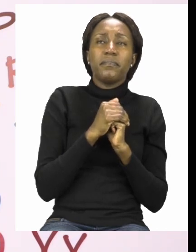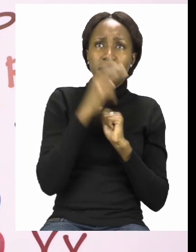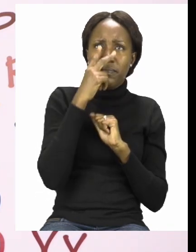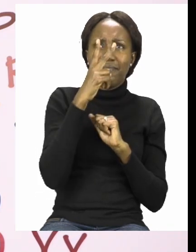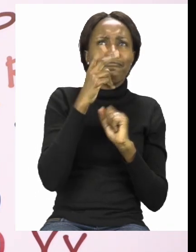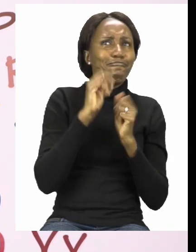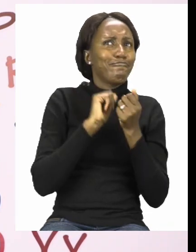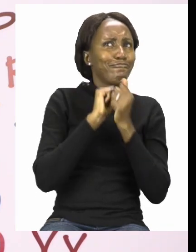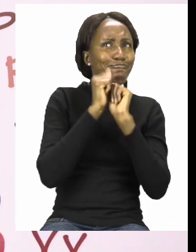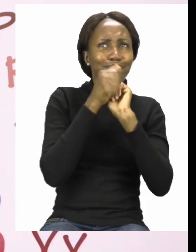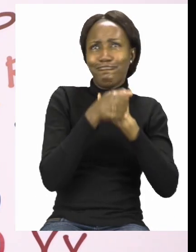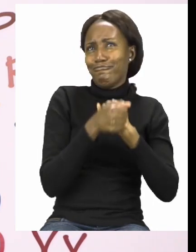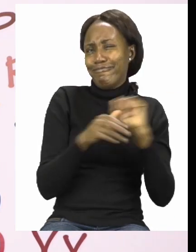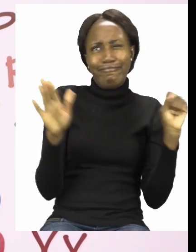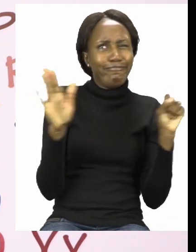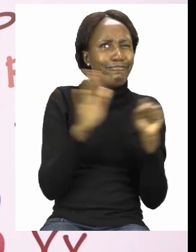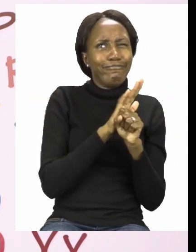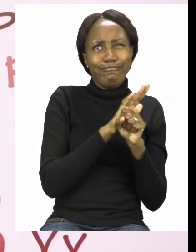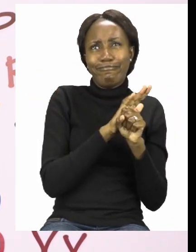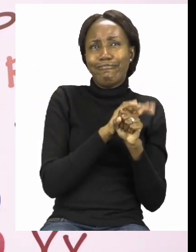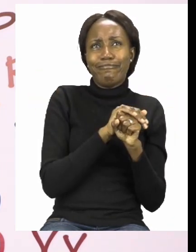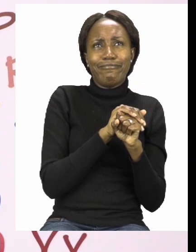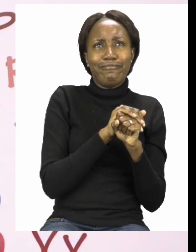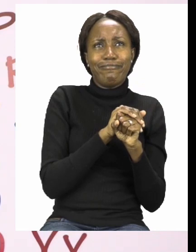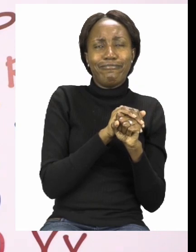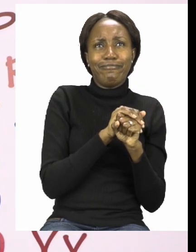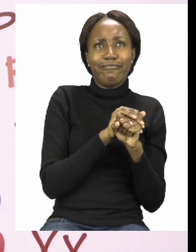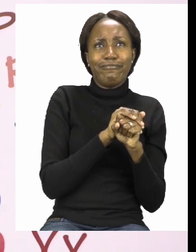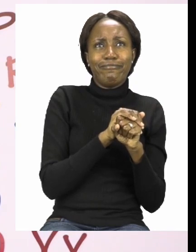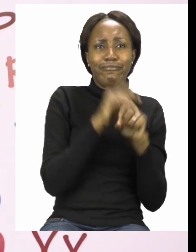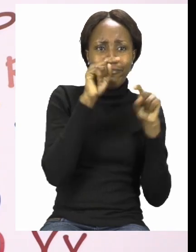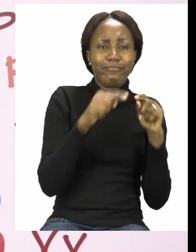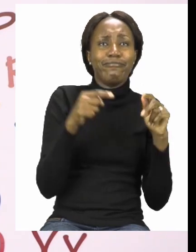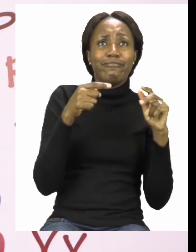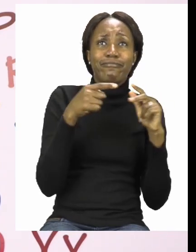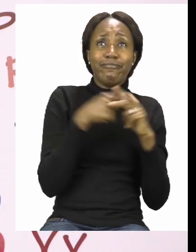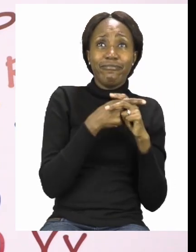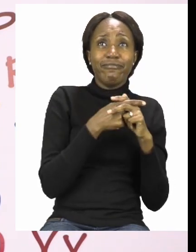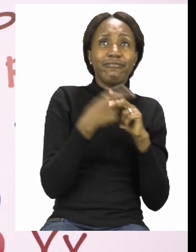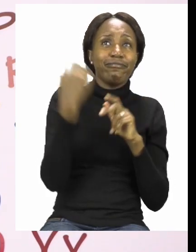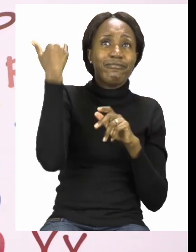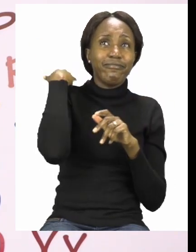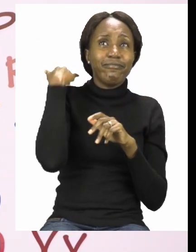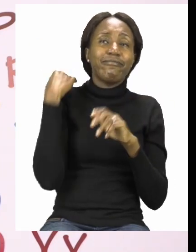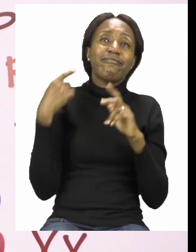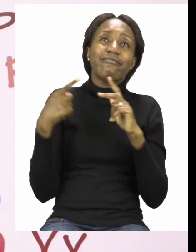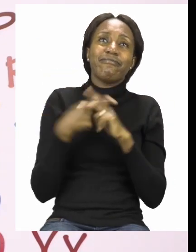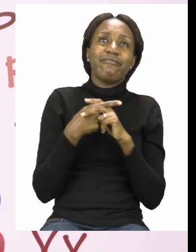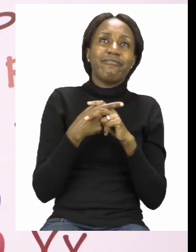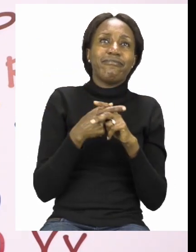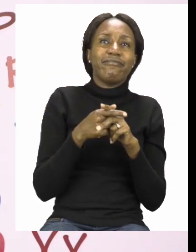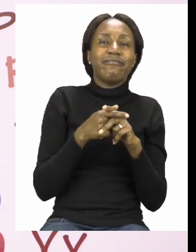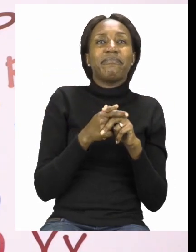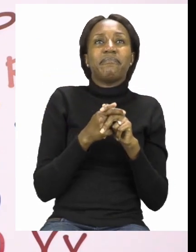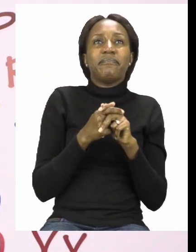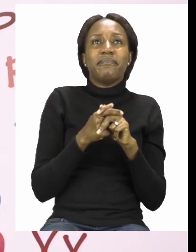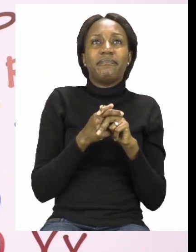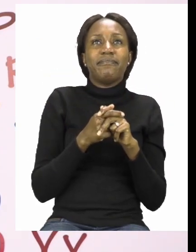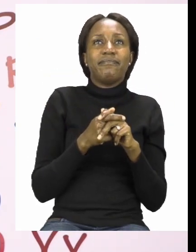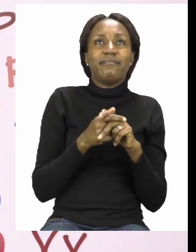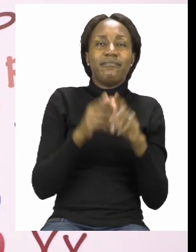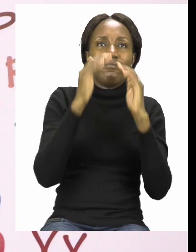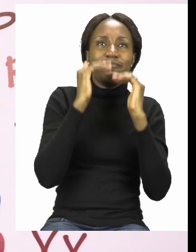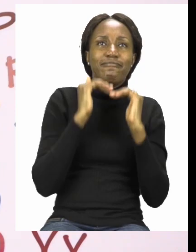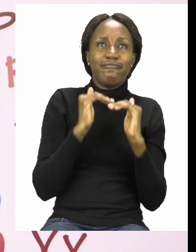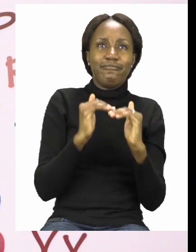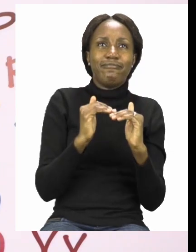the word find. So the past tense of find is found. Now we